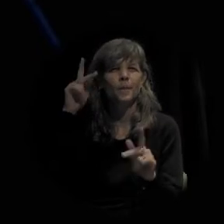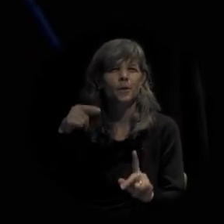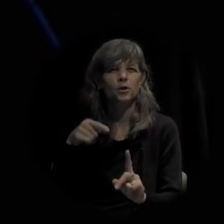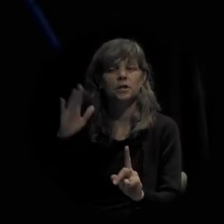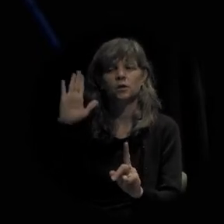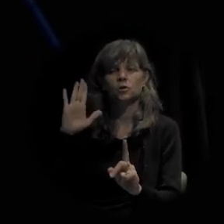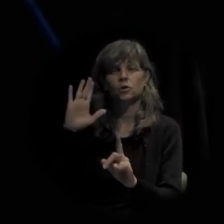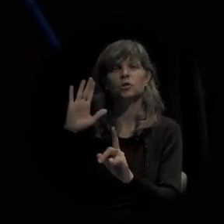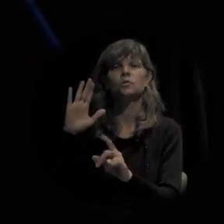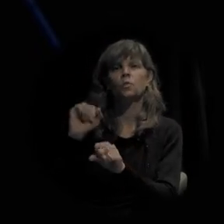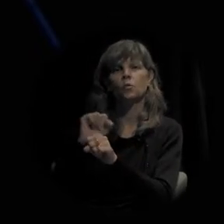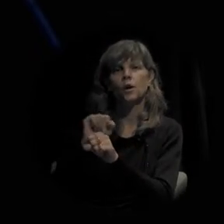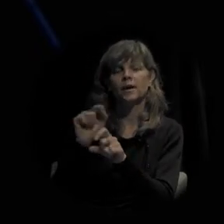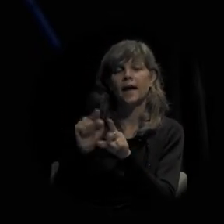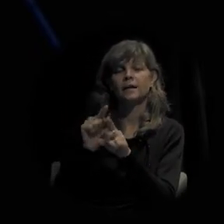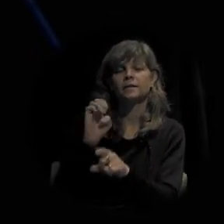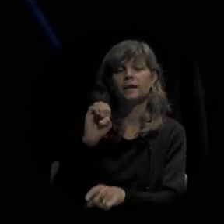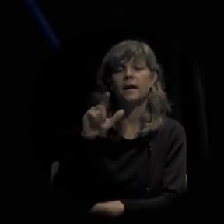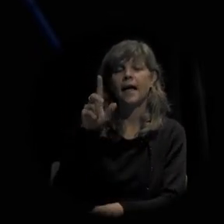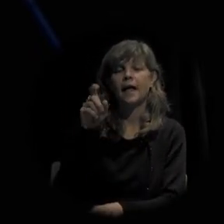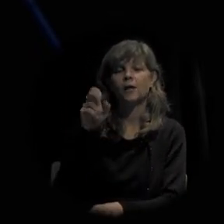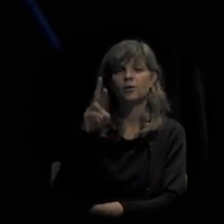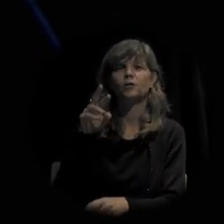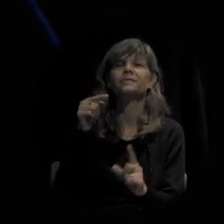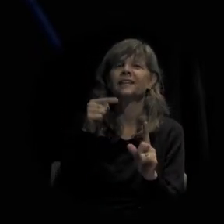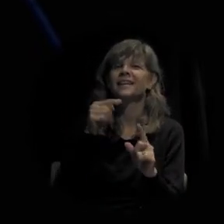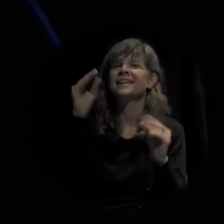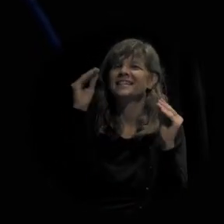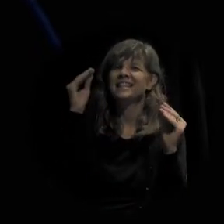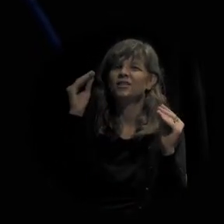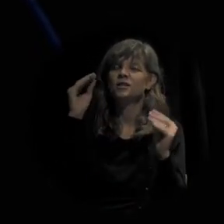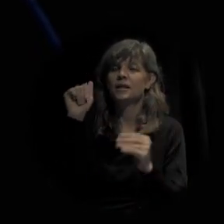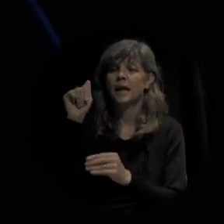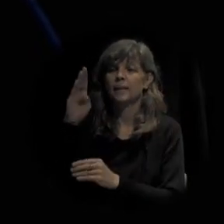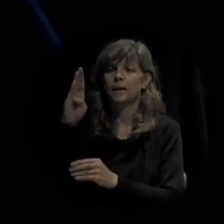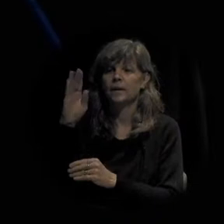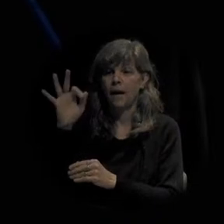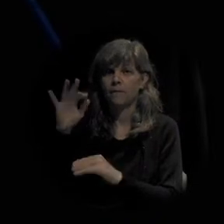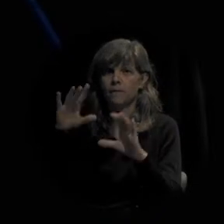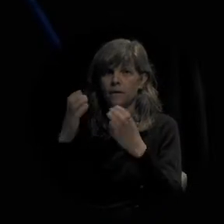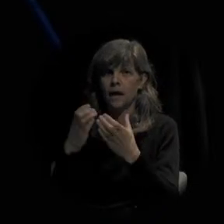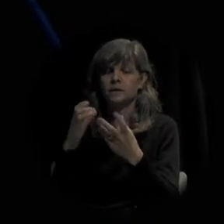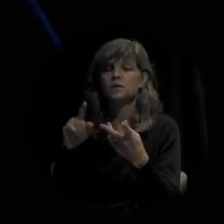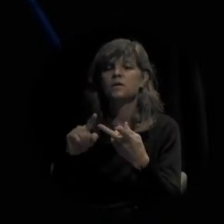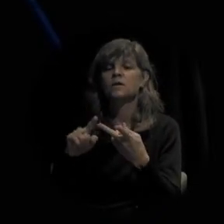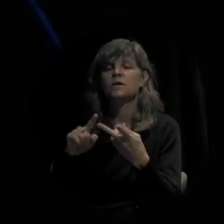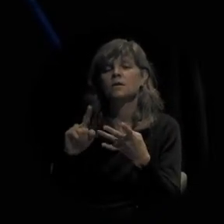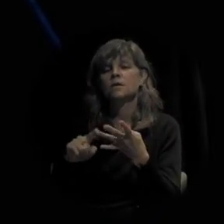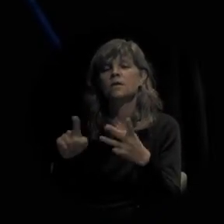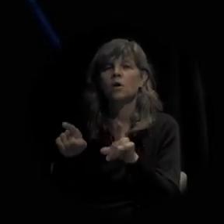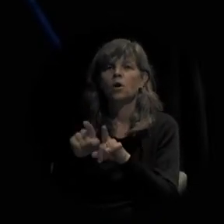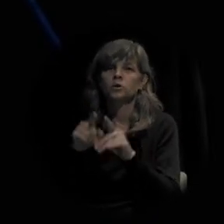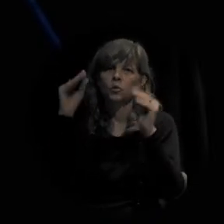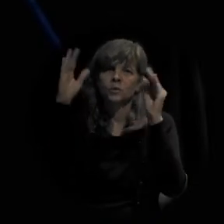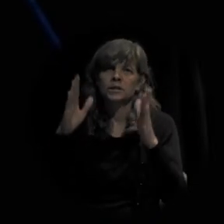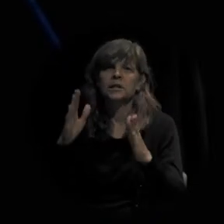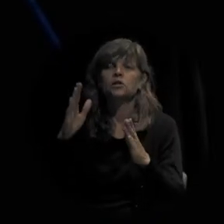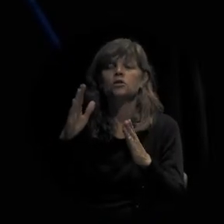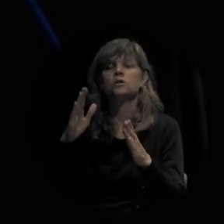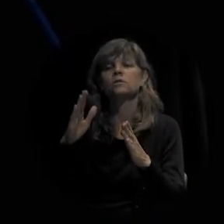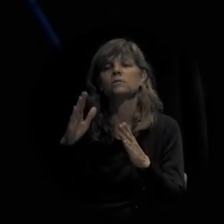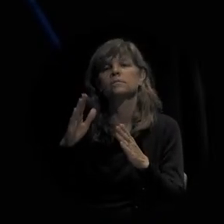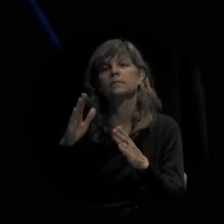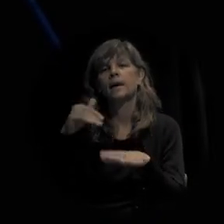former elder. He teaches an ABF class, and he is a professor of Bible and theology at Lancaster Bible College, and